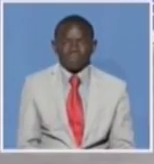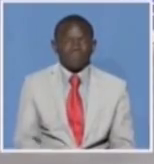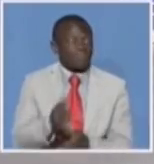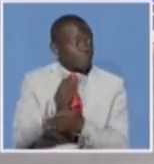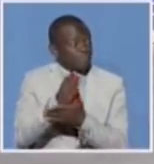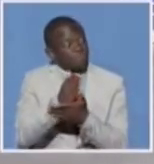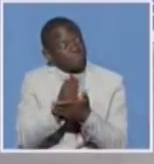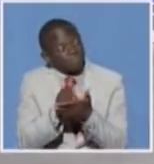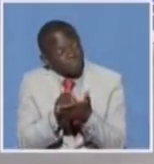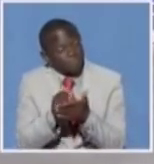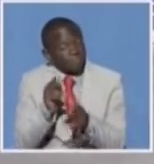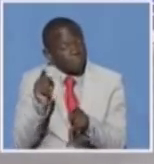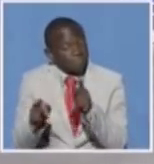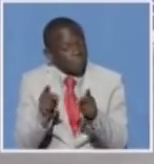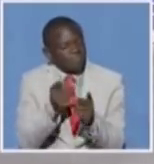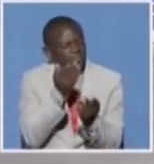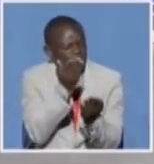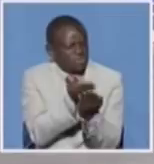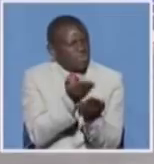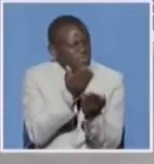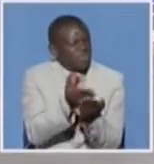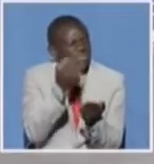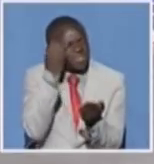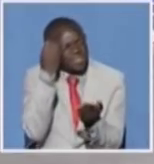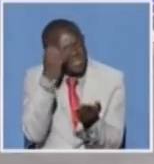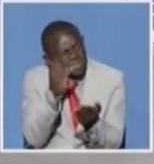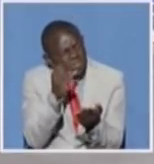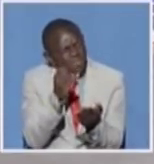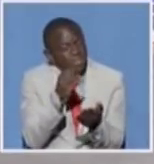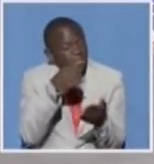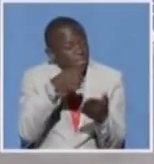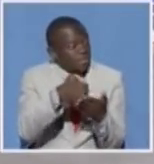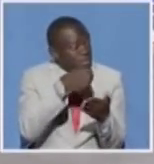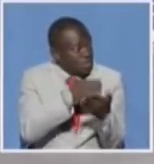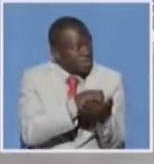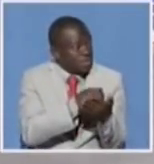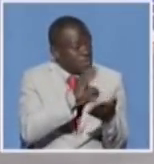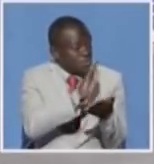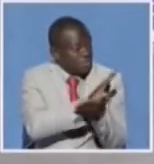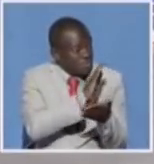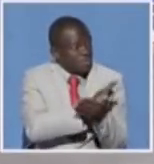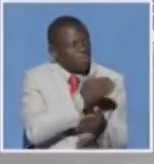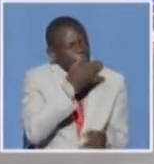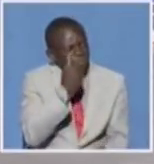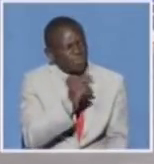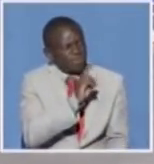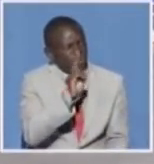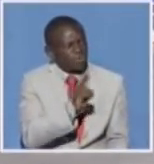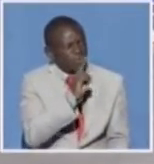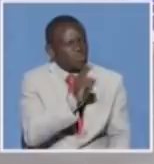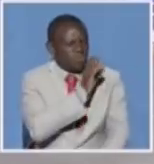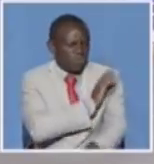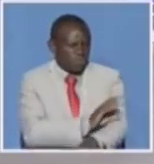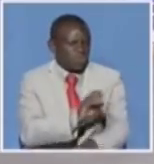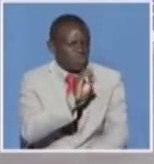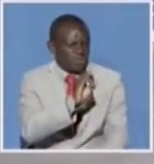ICTs and in the distribution of these examination papers so that the leakage is minimized? An alternative is also proposed that why don't you